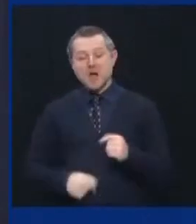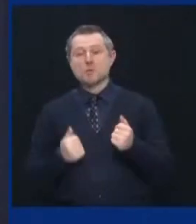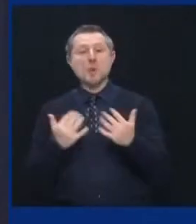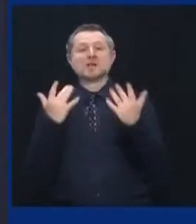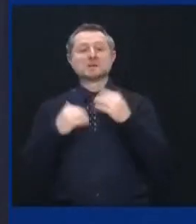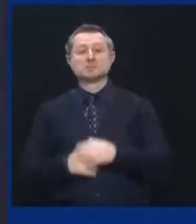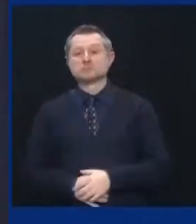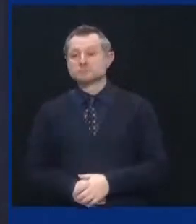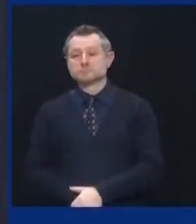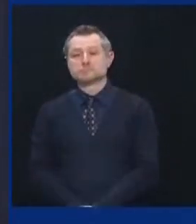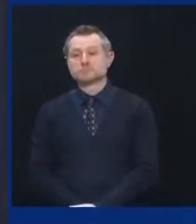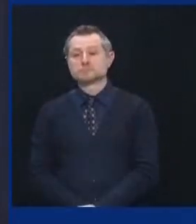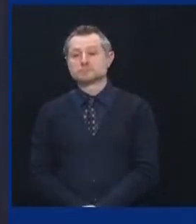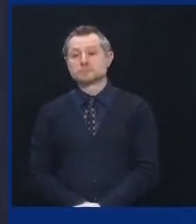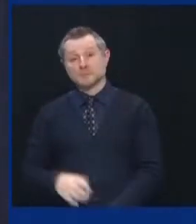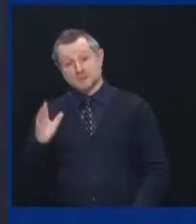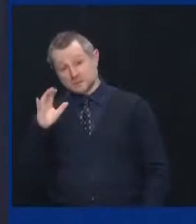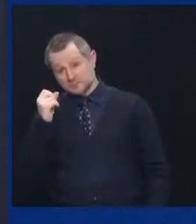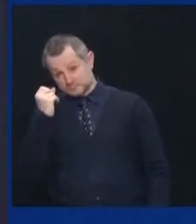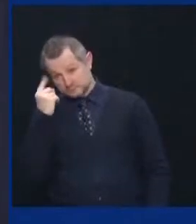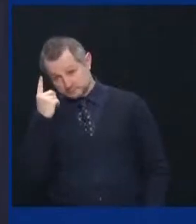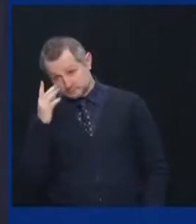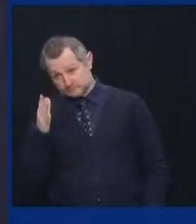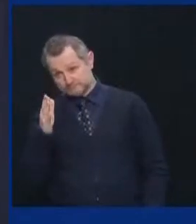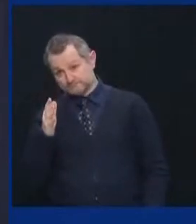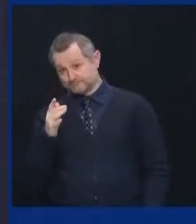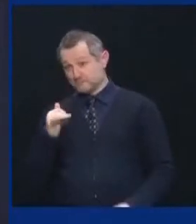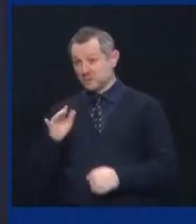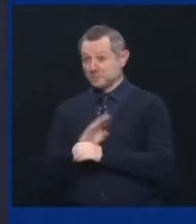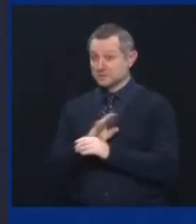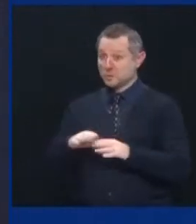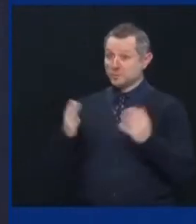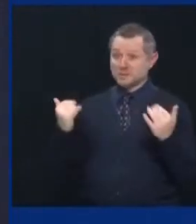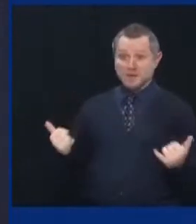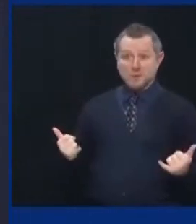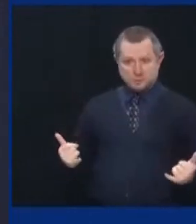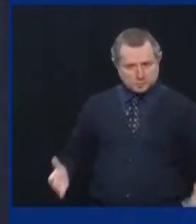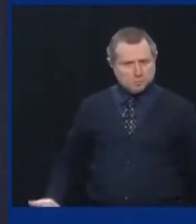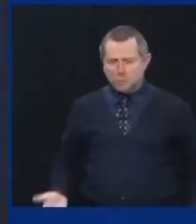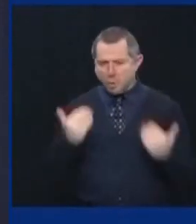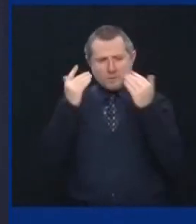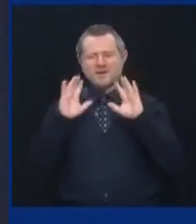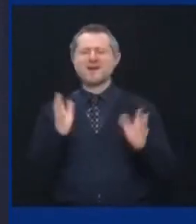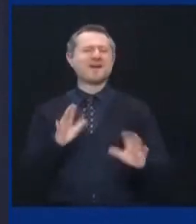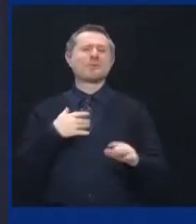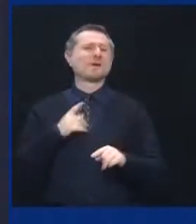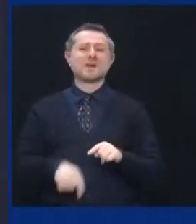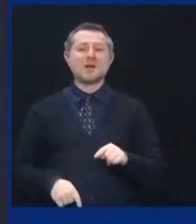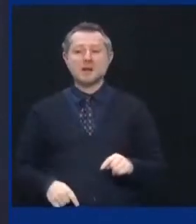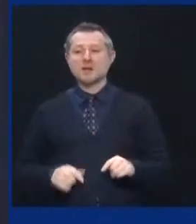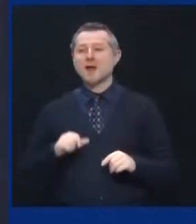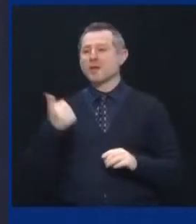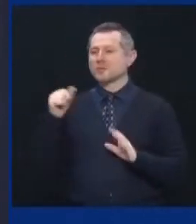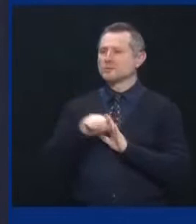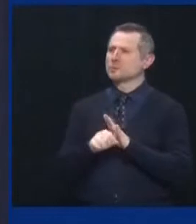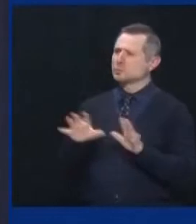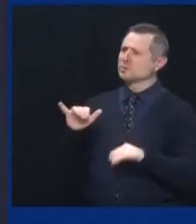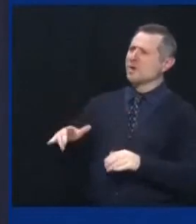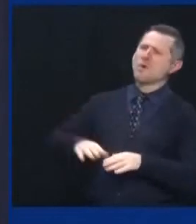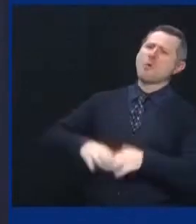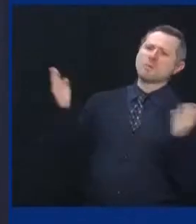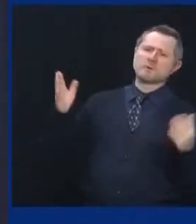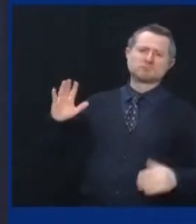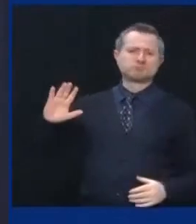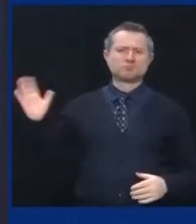But you can't just reopen the economy because you want to reopen the economy. We've seen states do that, and we've seen the infection rate go